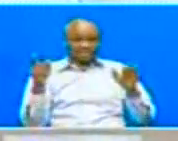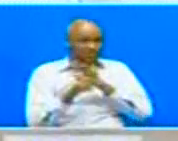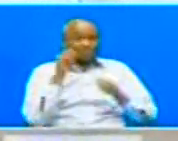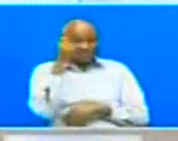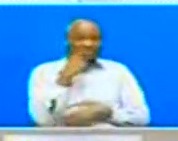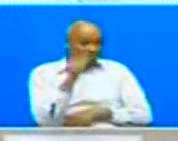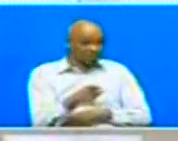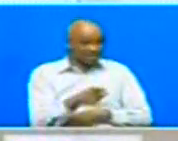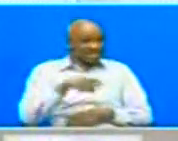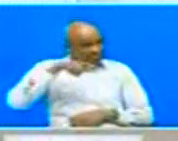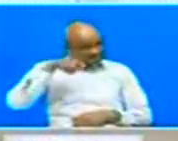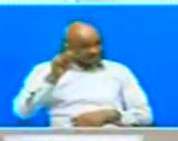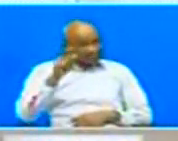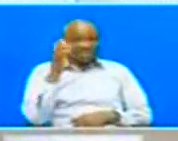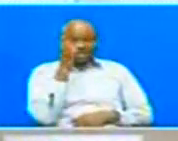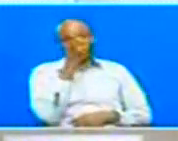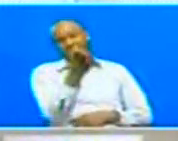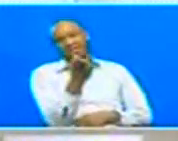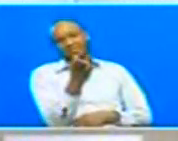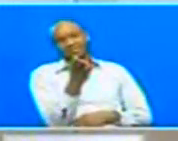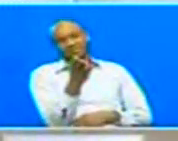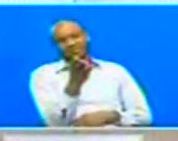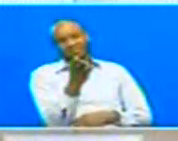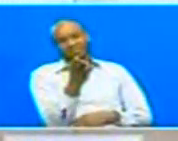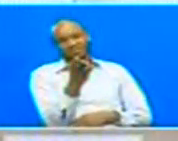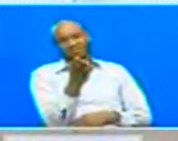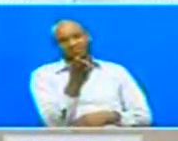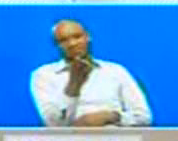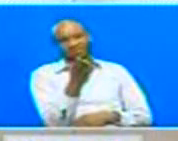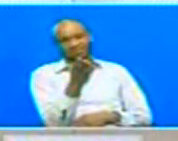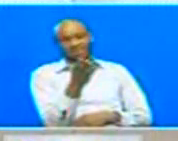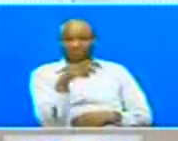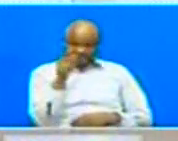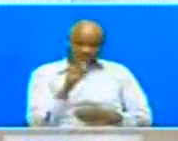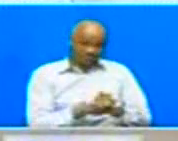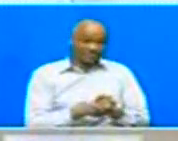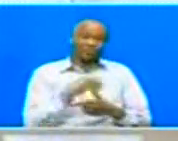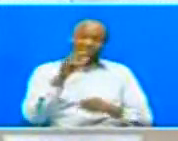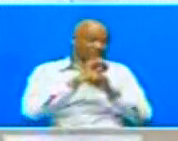declaration that he made, he was somewhere in Nyeri. It seemed to me like a political statement. He was very clear.